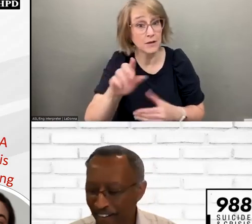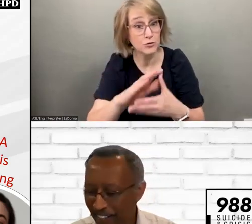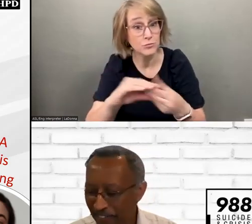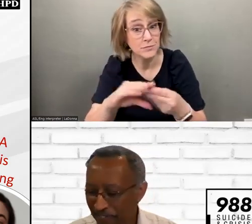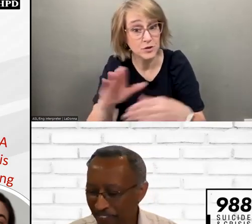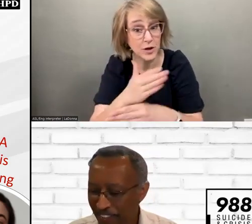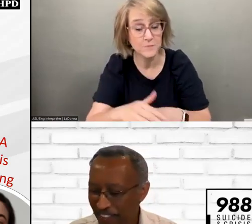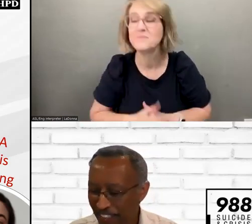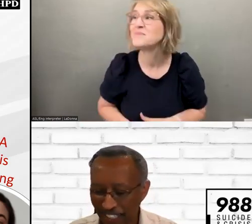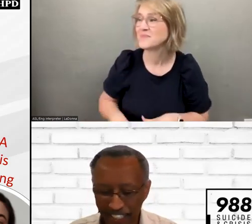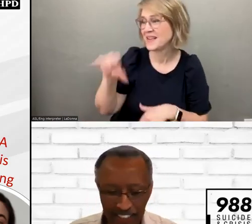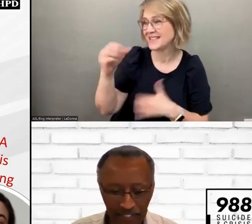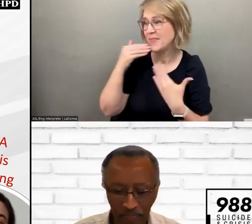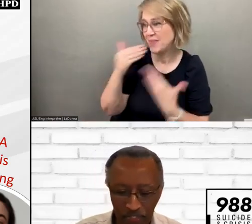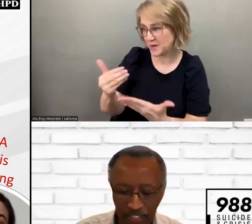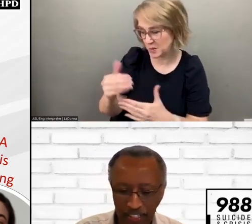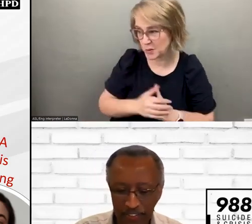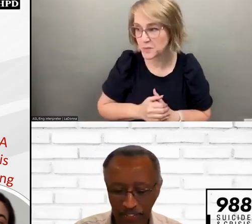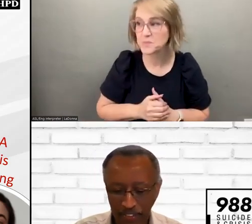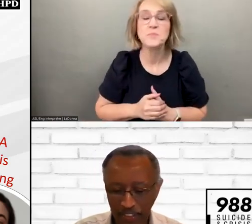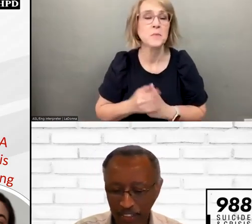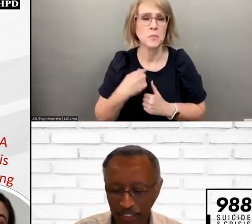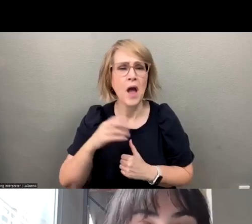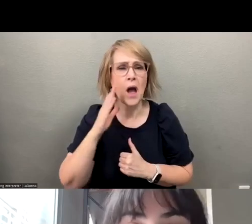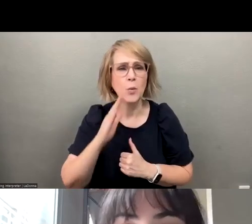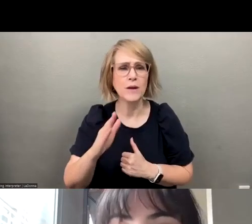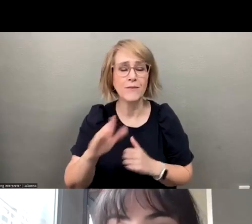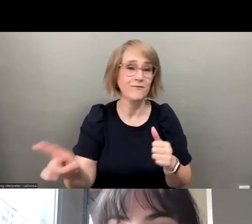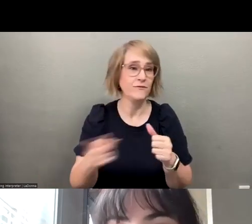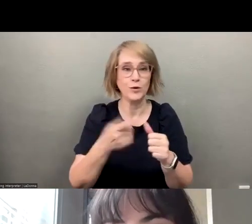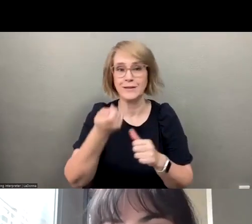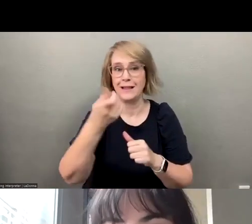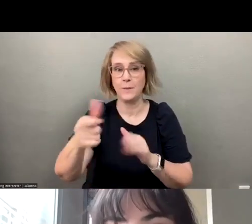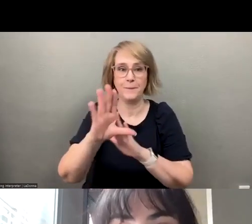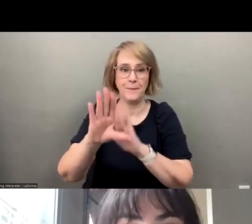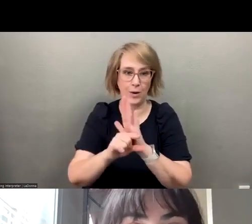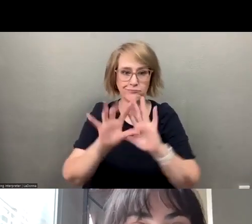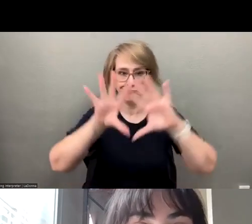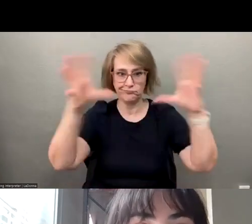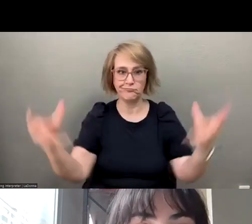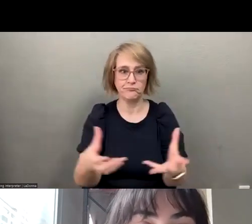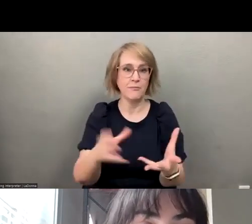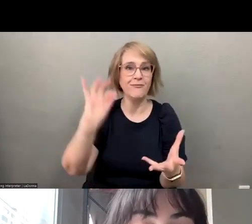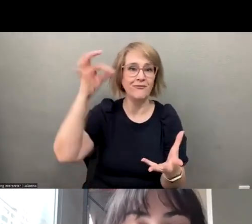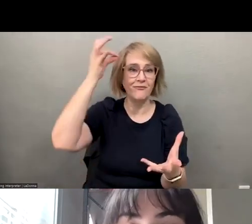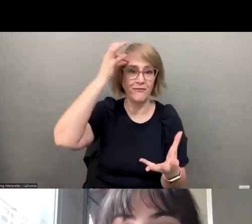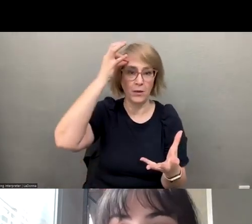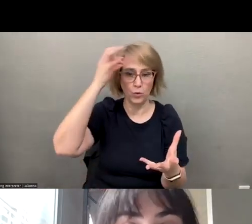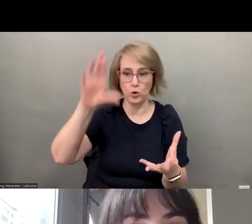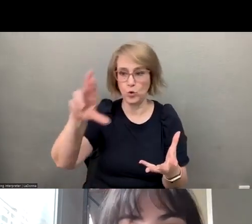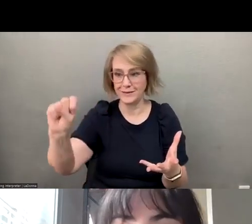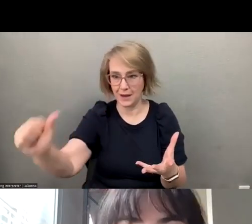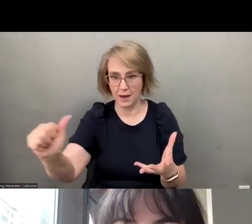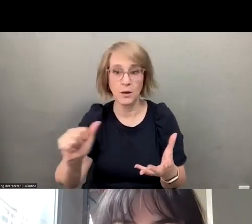Thank you, Brian. Yeah, so I'm just going to give us a quick landscape for where we're at right now for the federal updates when it